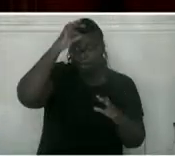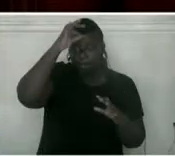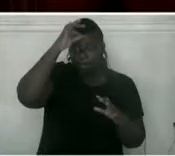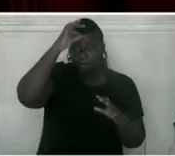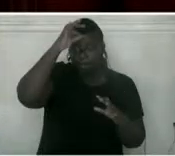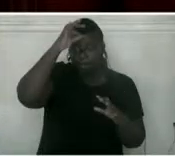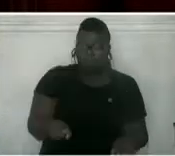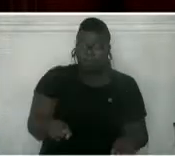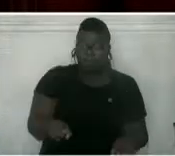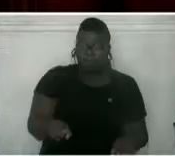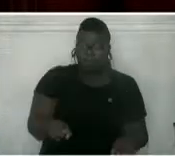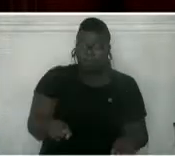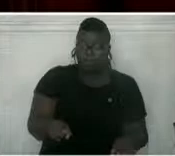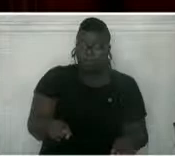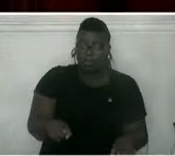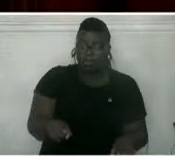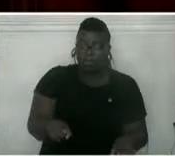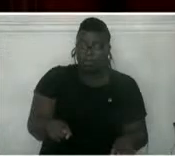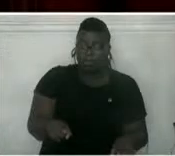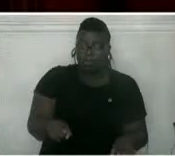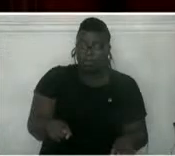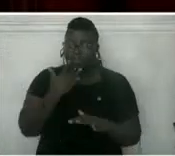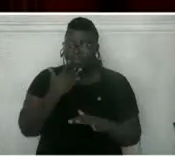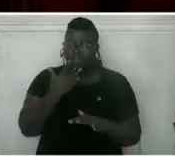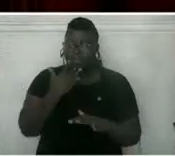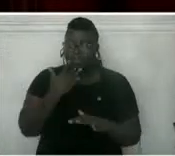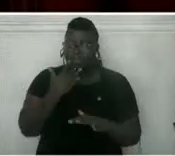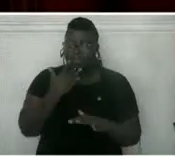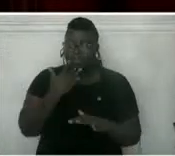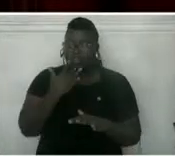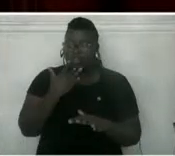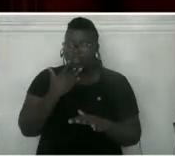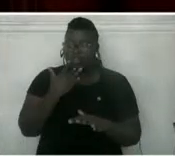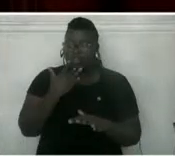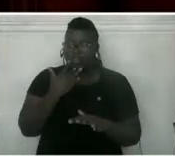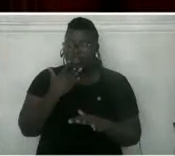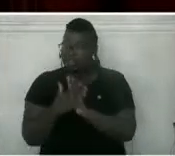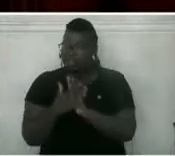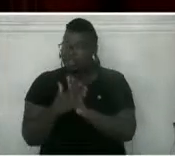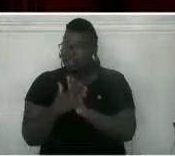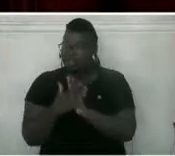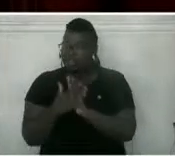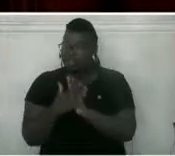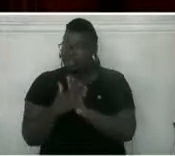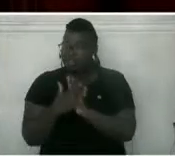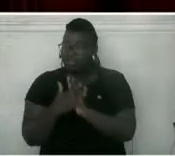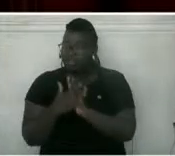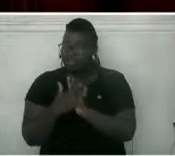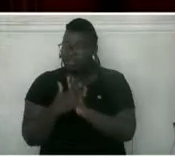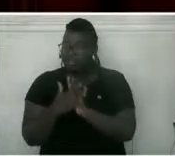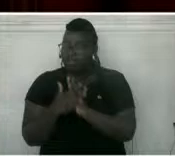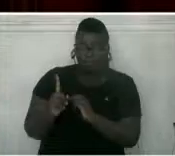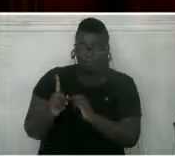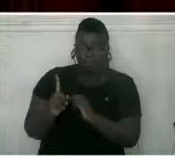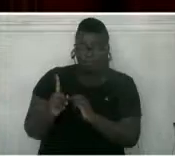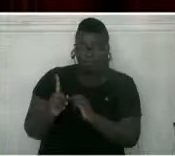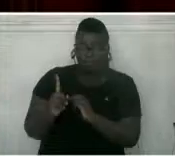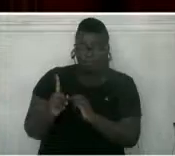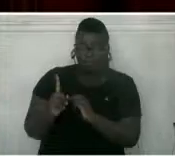fear or favor and not take sides as it concerned in the area